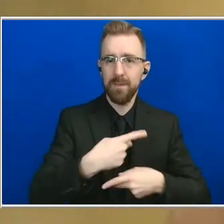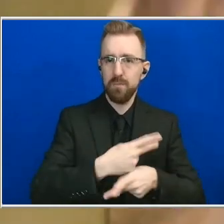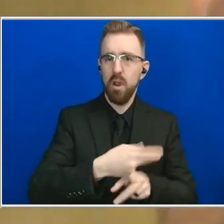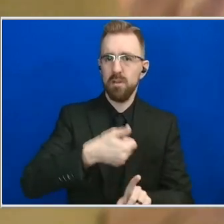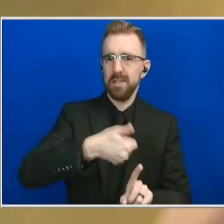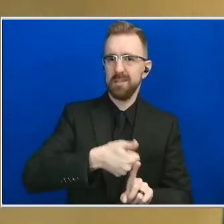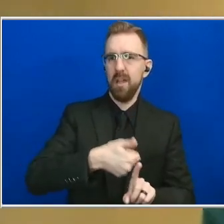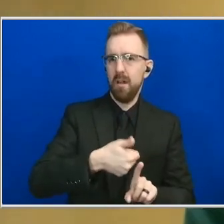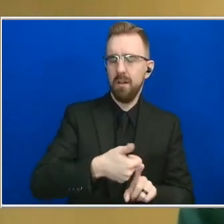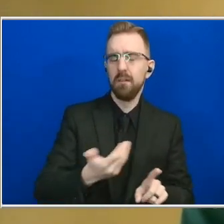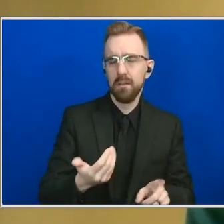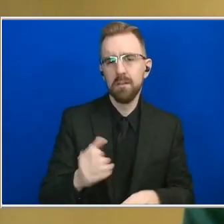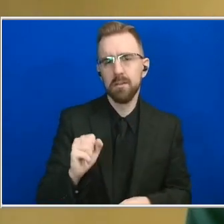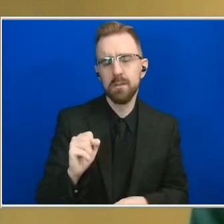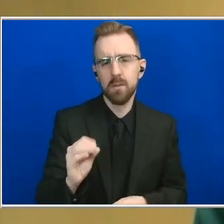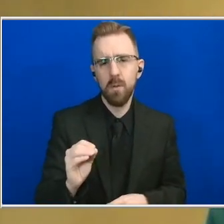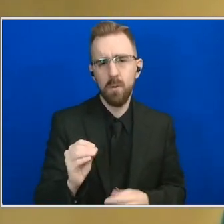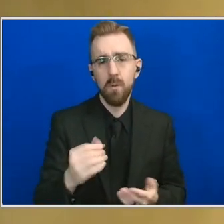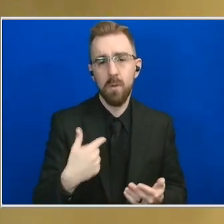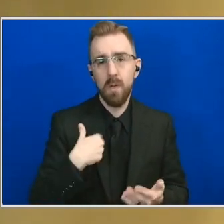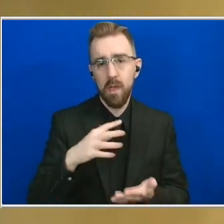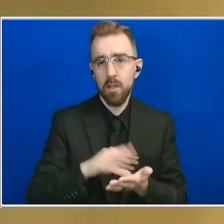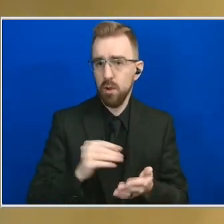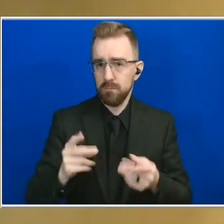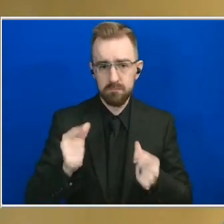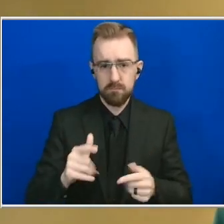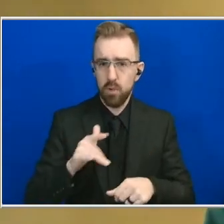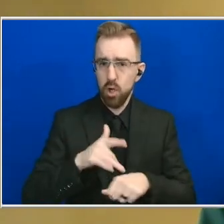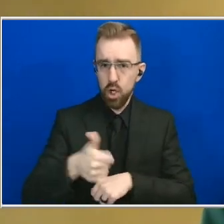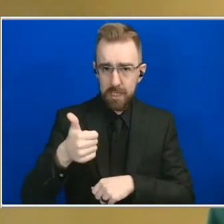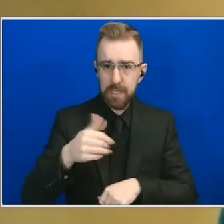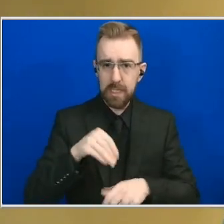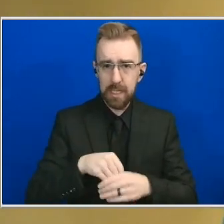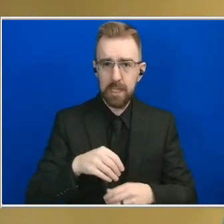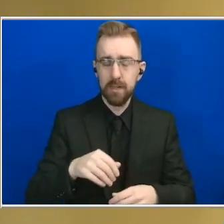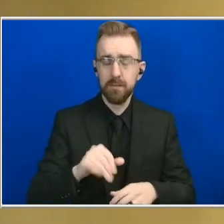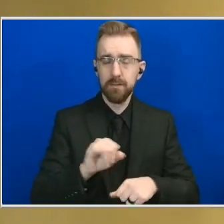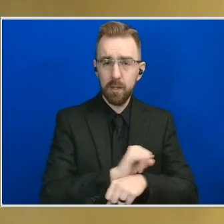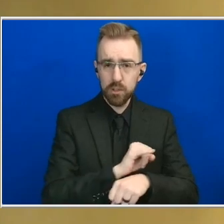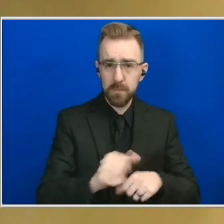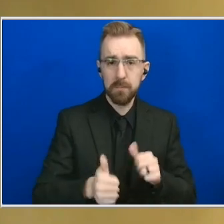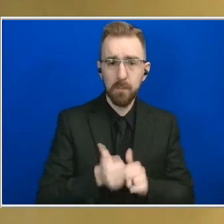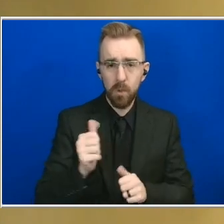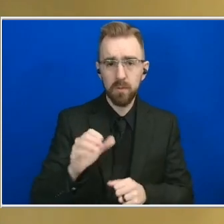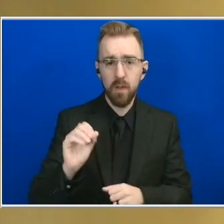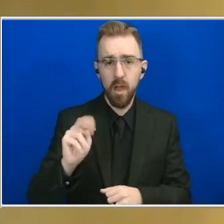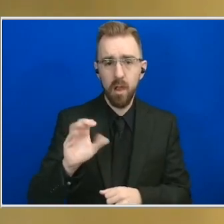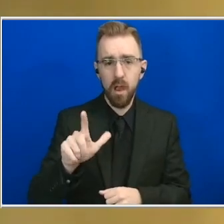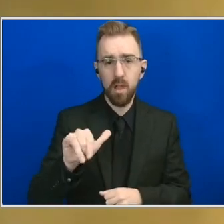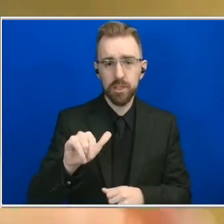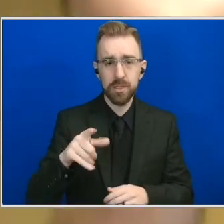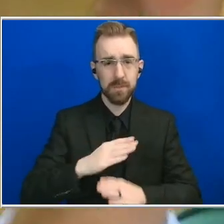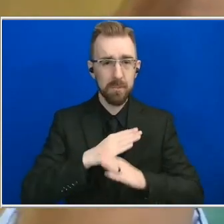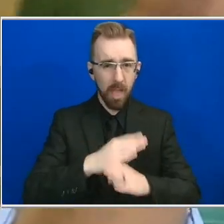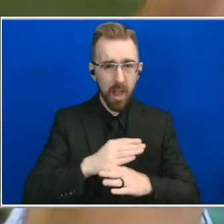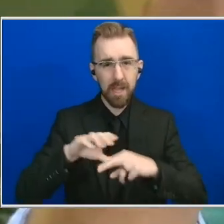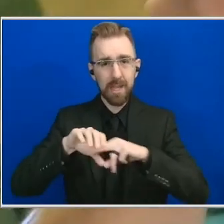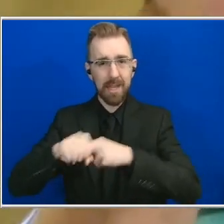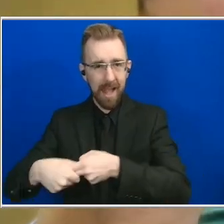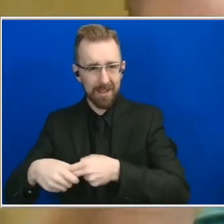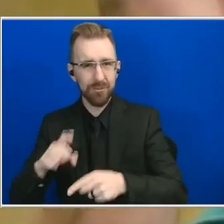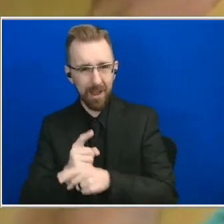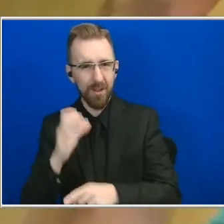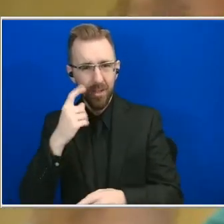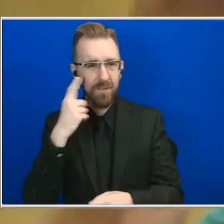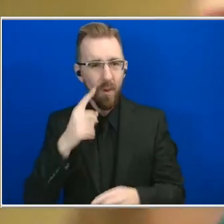And so, I learned very early on in fellowship that most of oncology was blocking and tackling, right? So we look for those